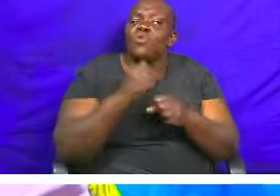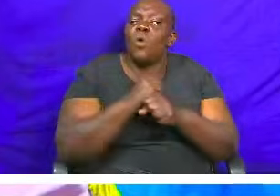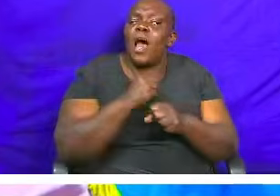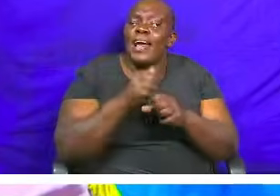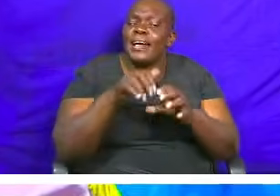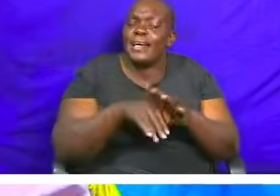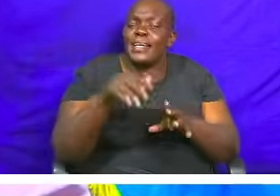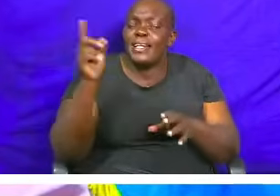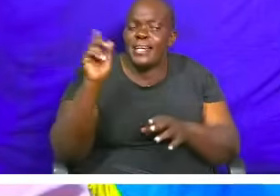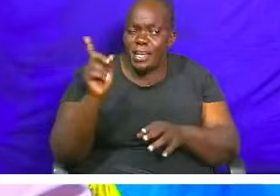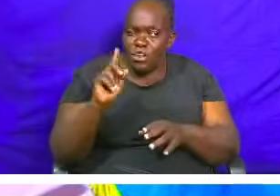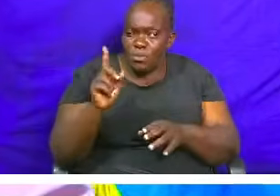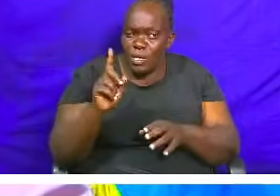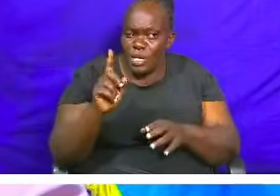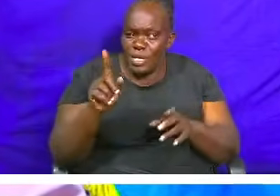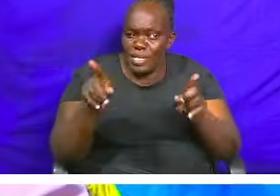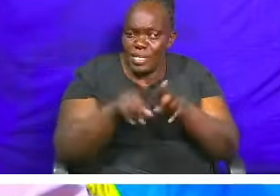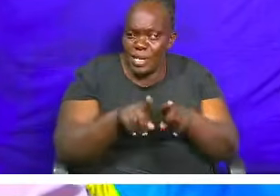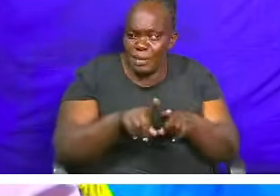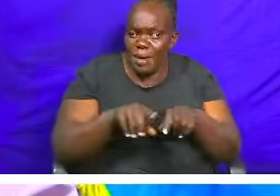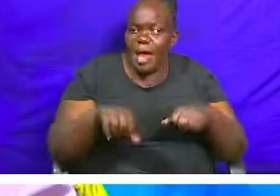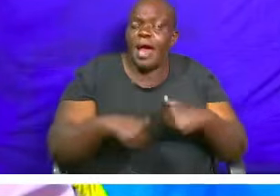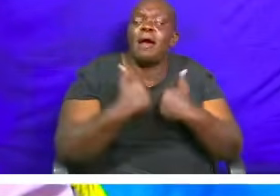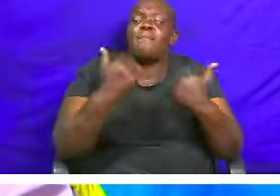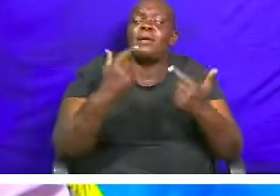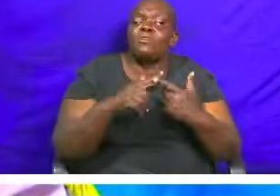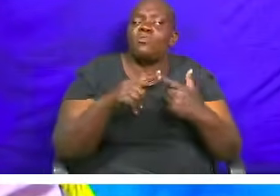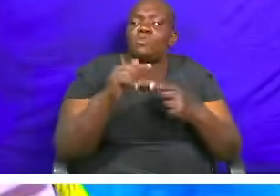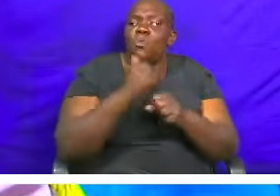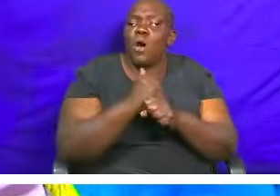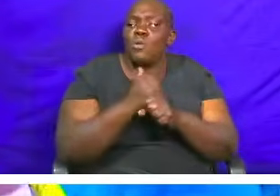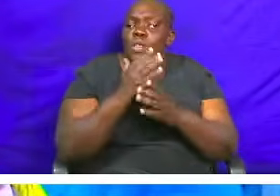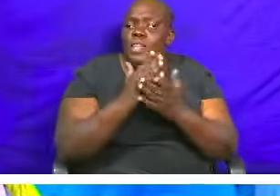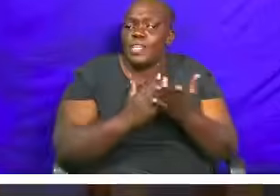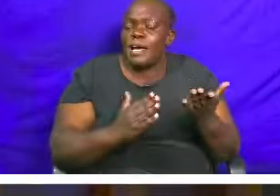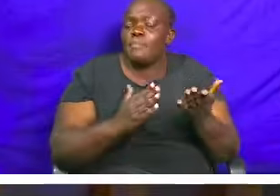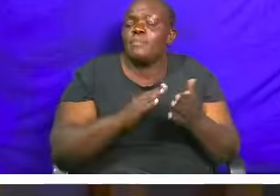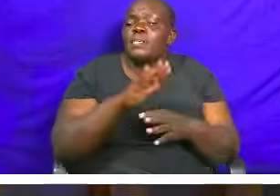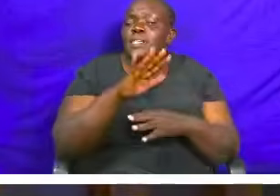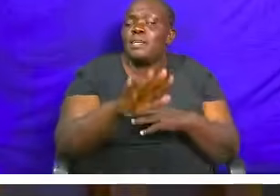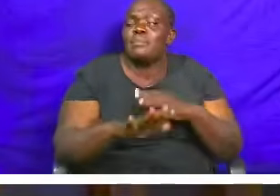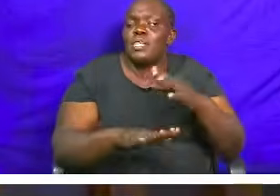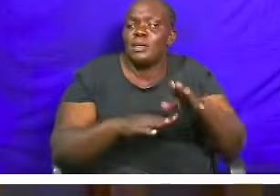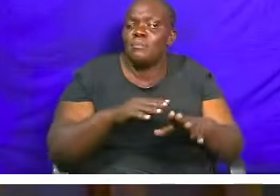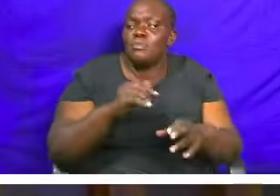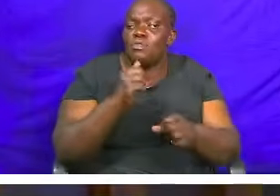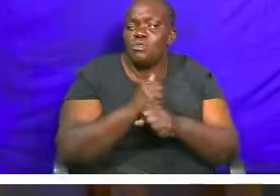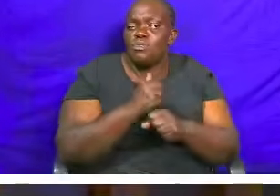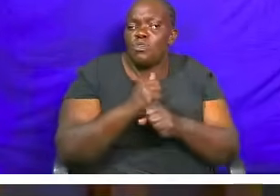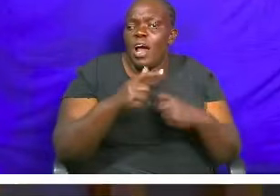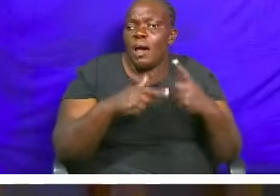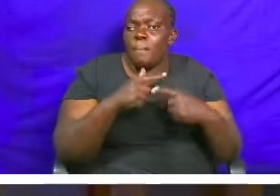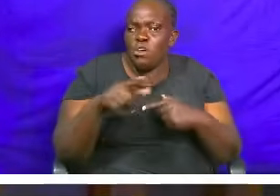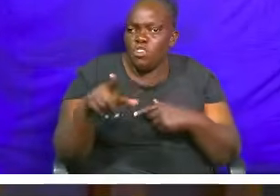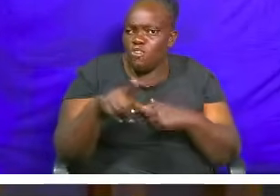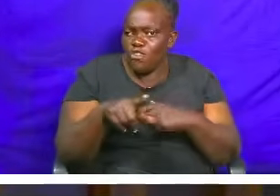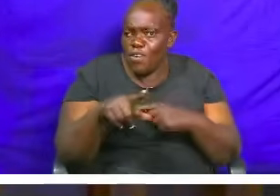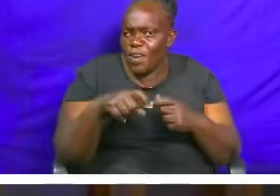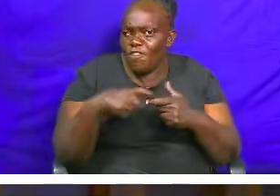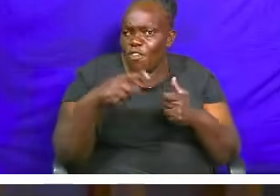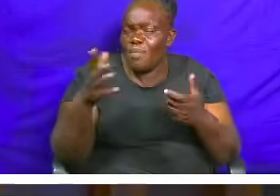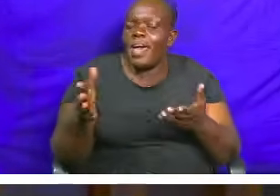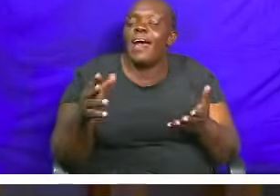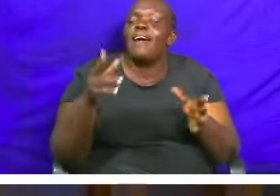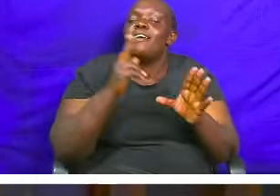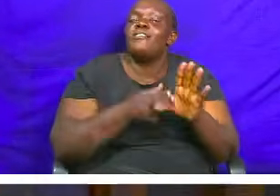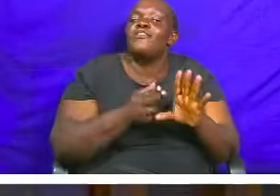got my, and I also happened to deal with some depot operations concerning the other fuels. Then from there, I joined